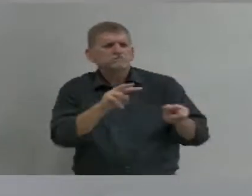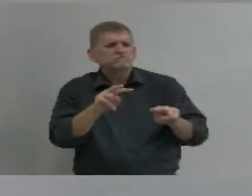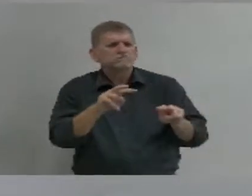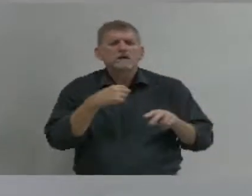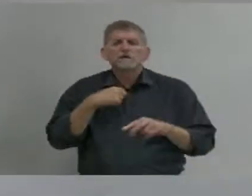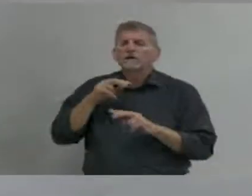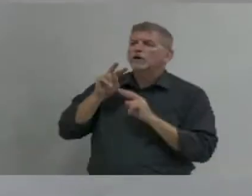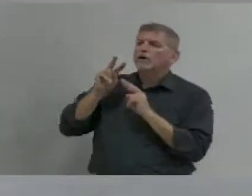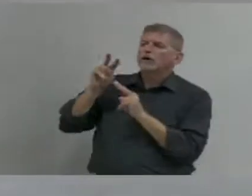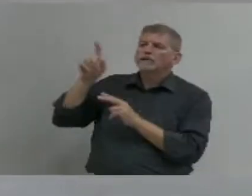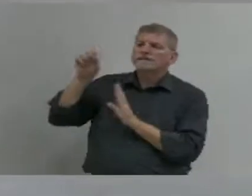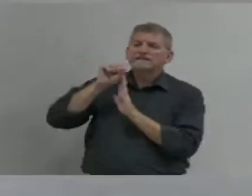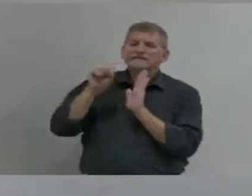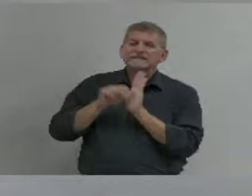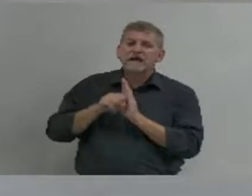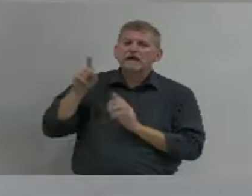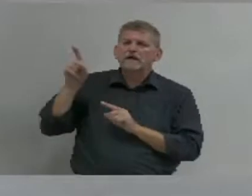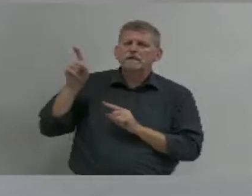information, we certainly can.